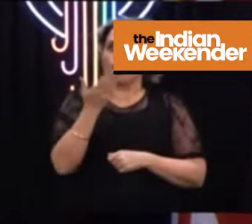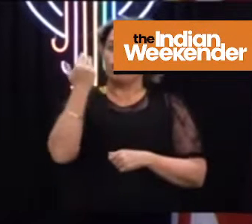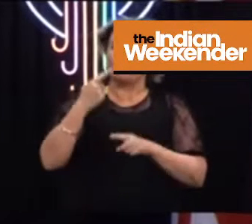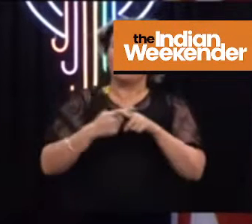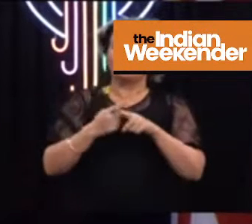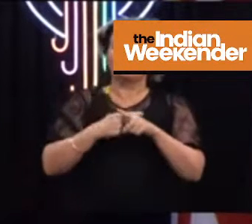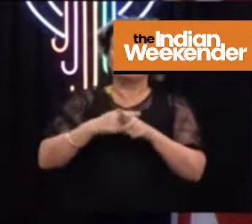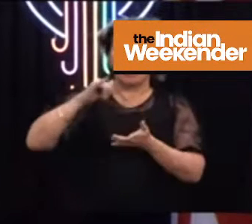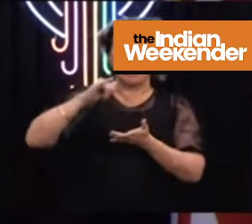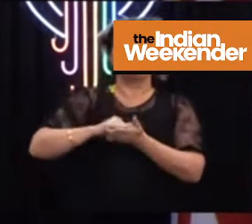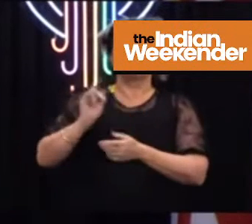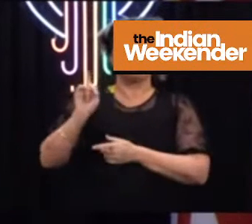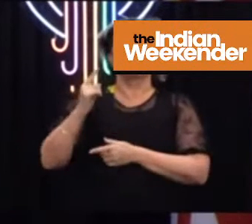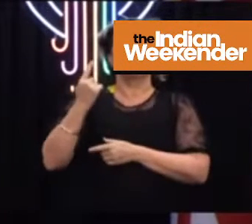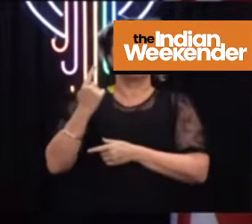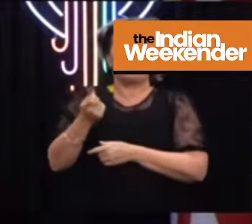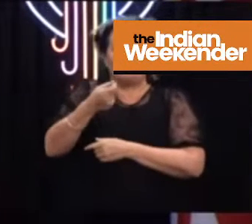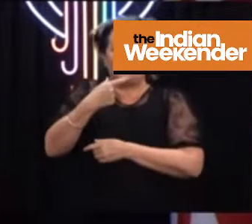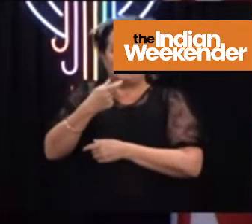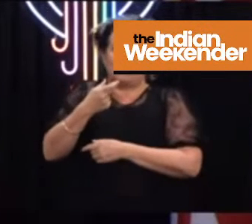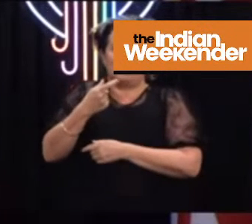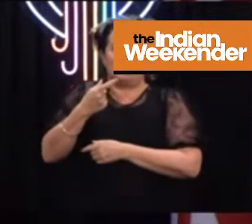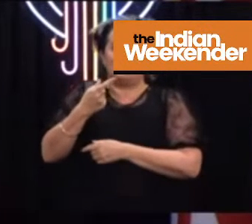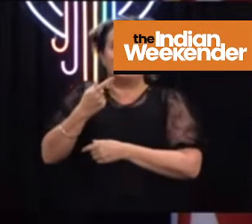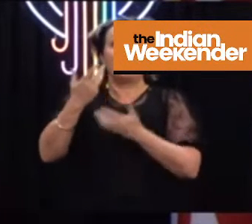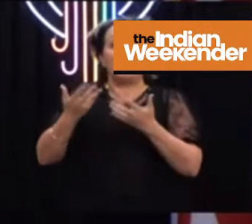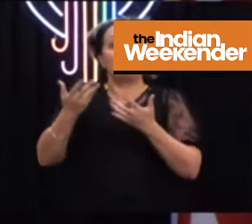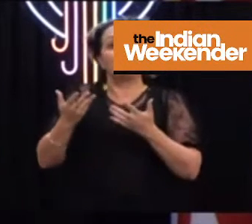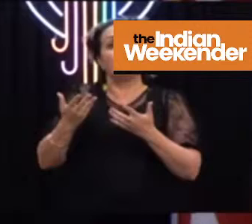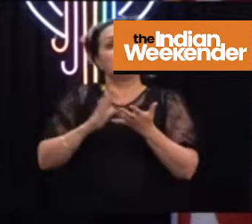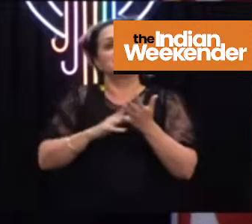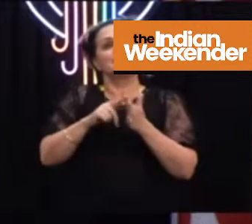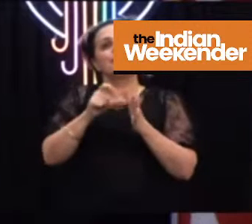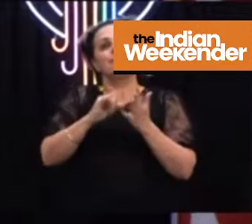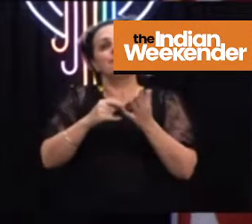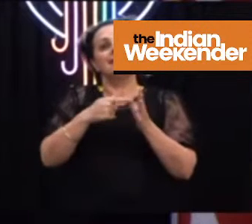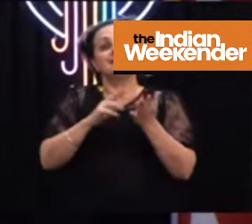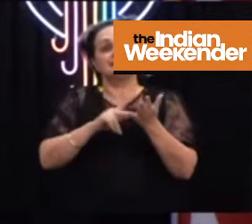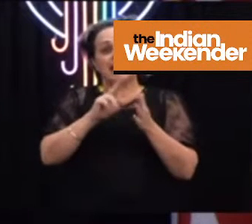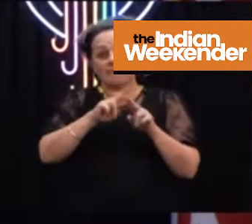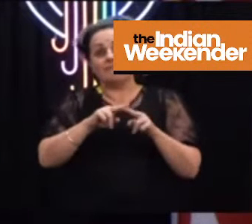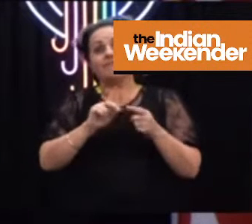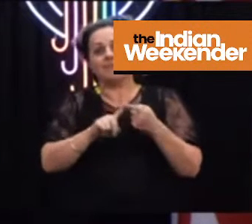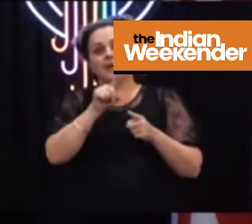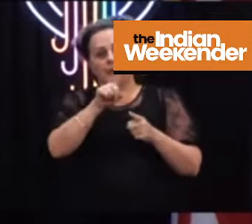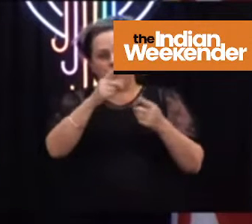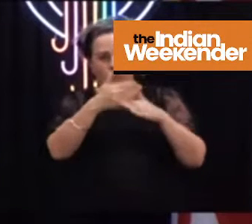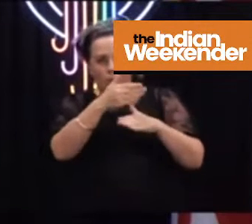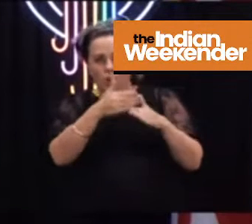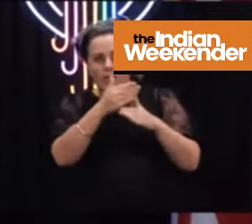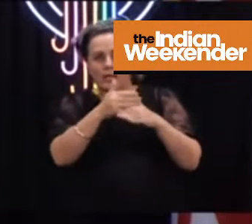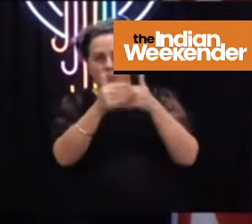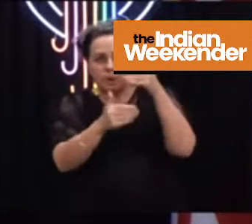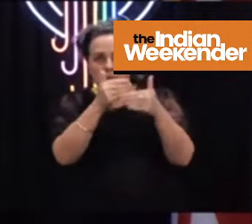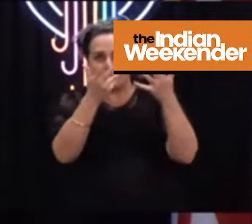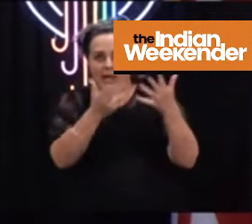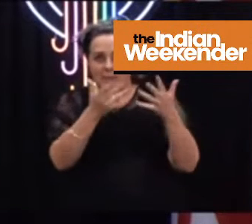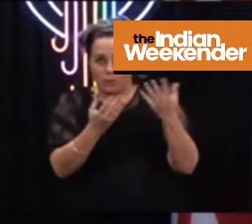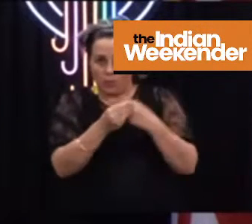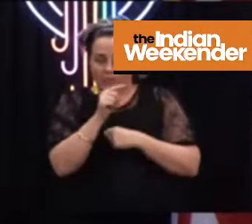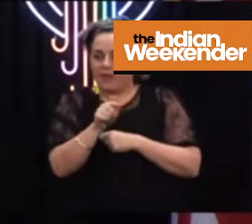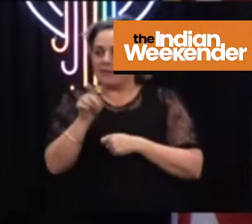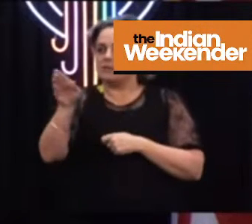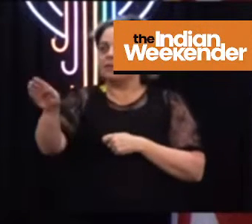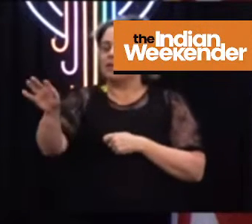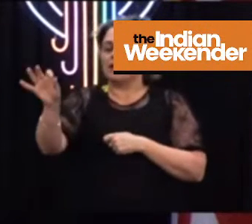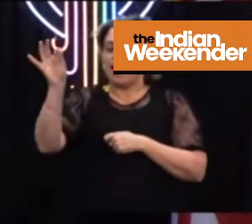of weeks ago, and an application is with MedSafe that was put in really quite quickly and is going through their process at the moment. Australia approved